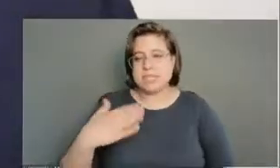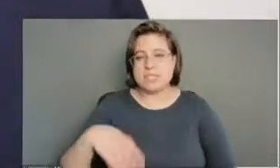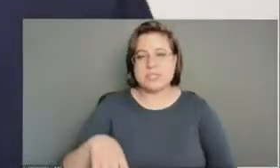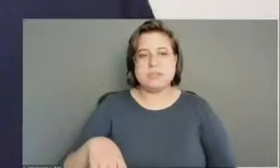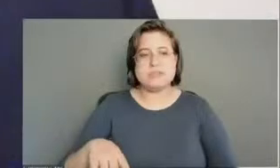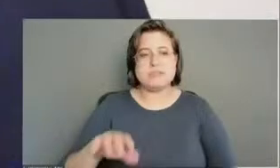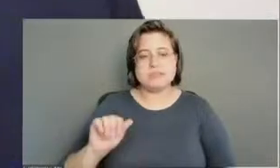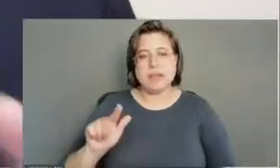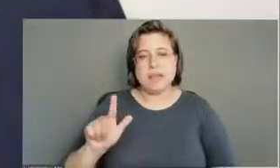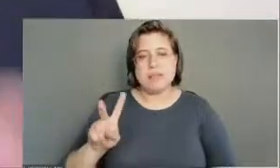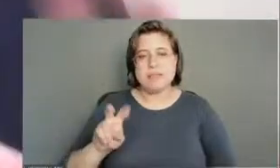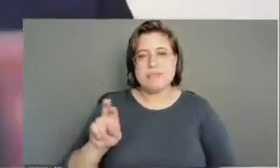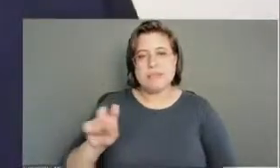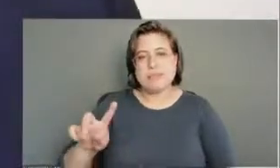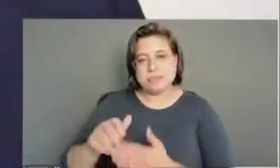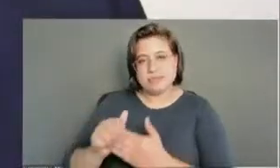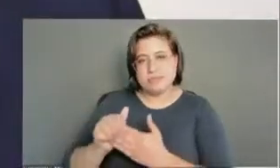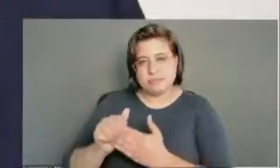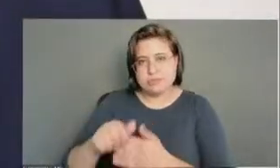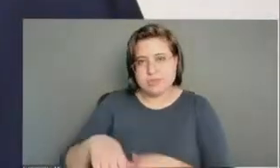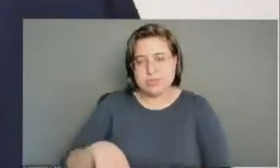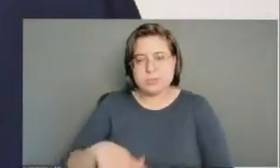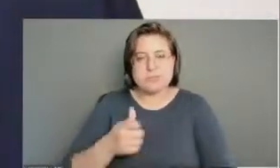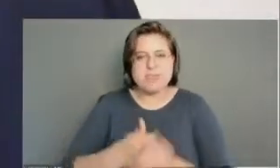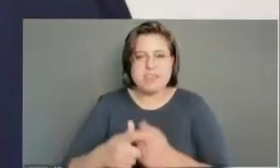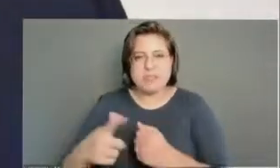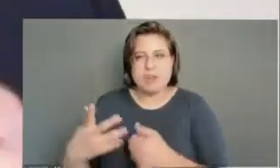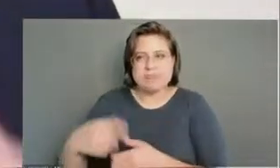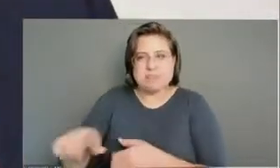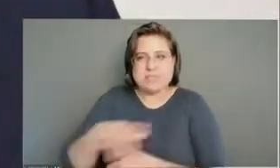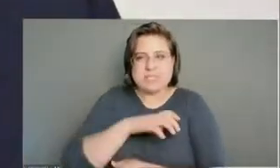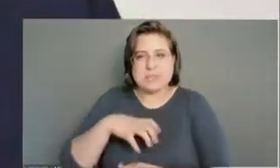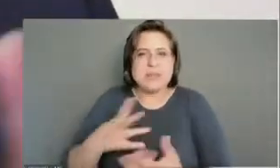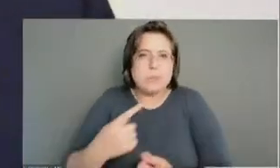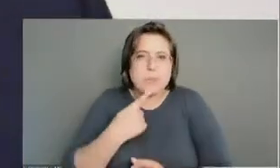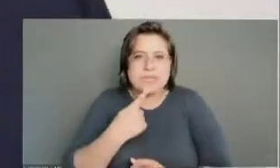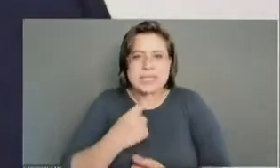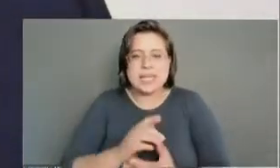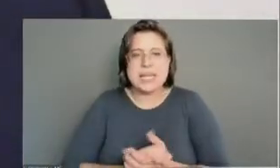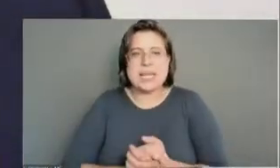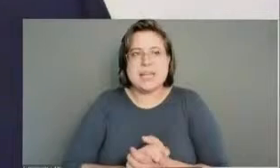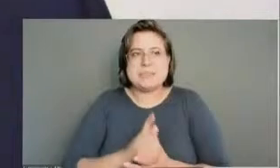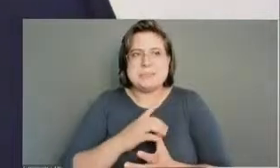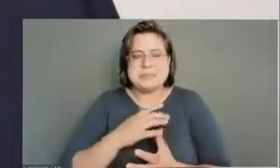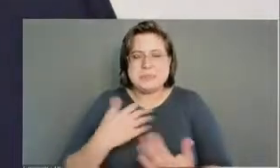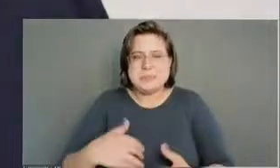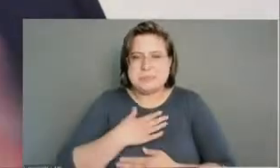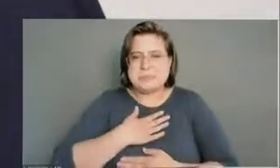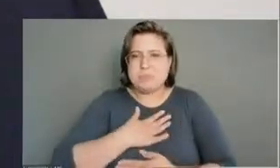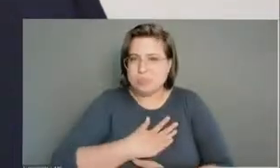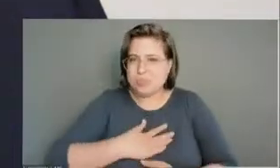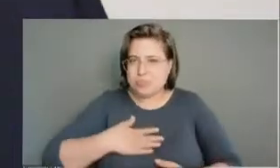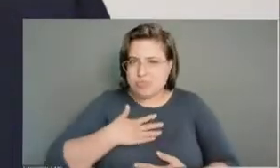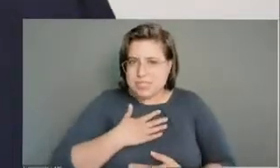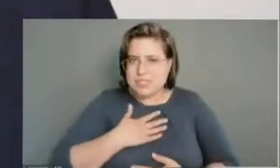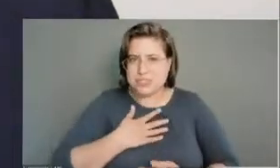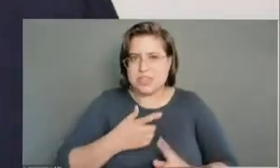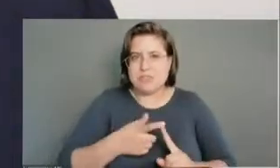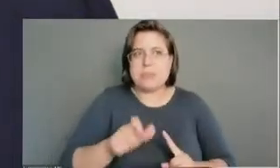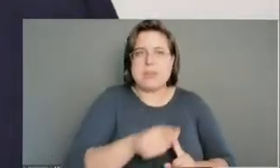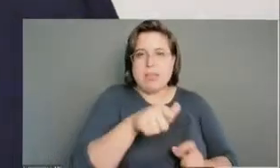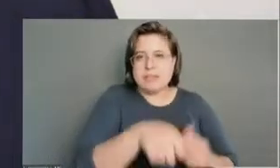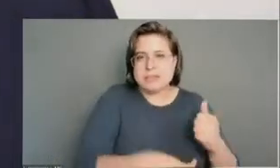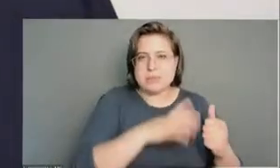Ms. Alvarez, for your leadership and everyone on this committee. I just want to say I just really appreciate, both from the other subcommittee and this one,